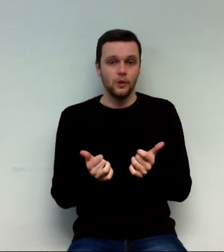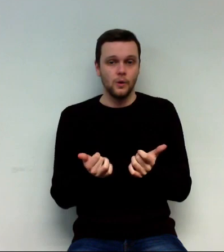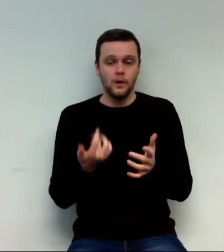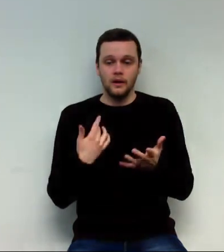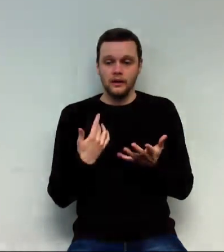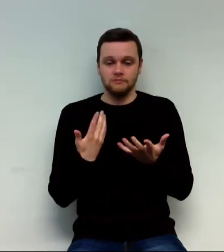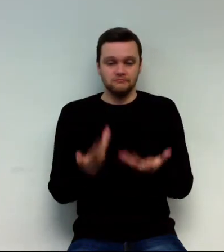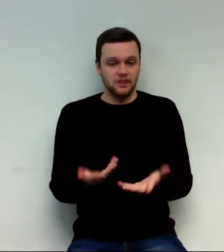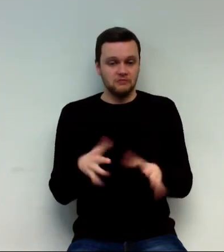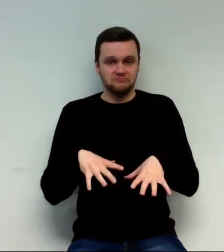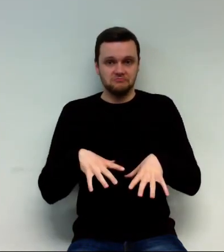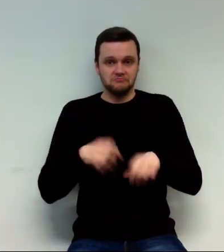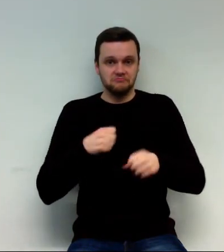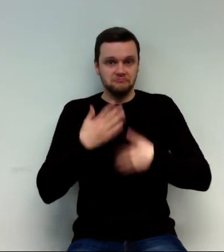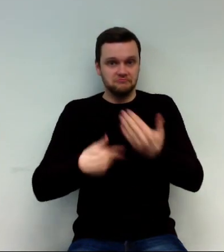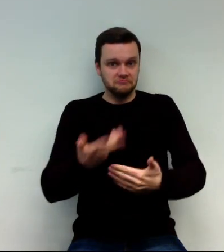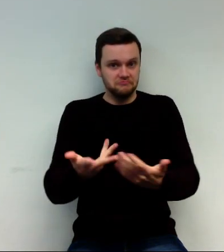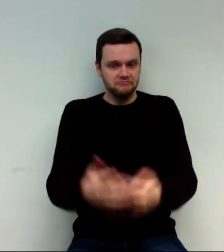further ado,